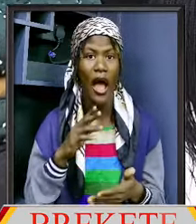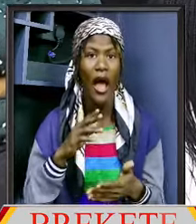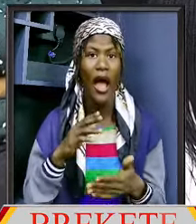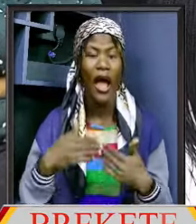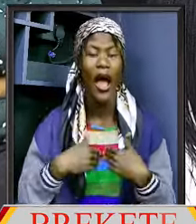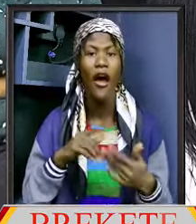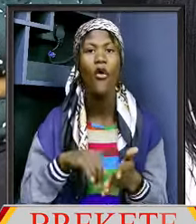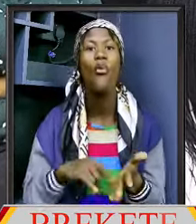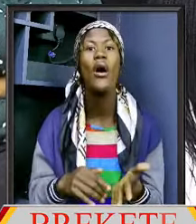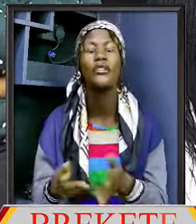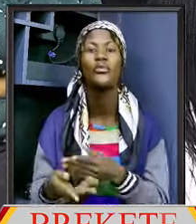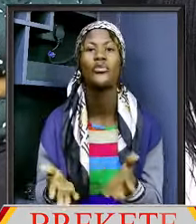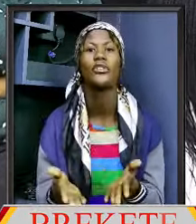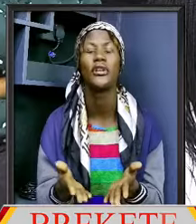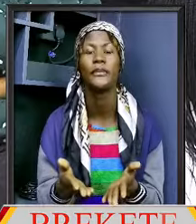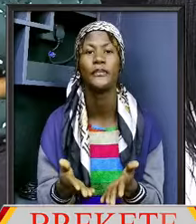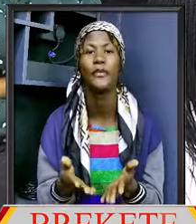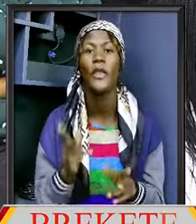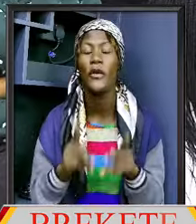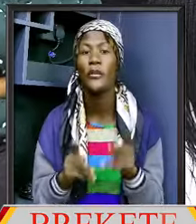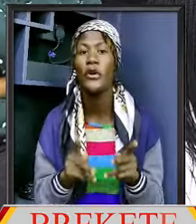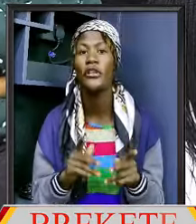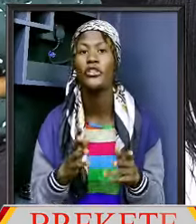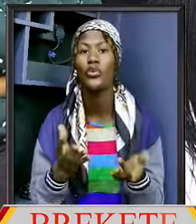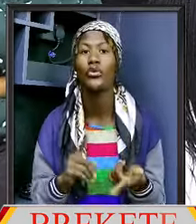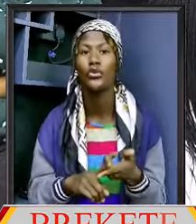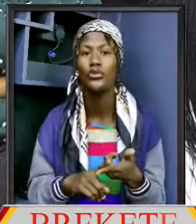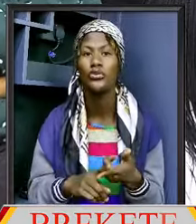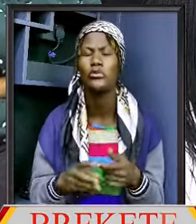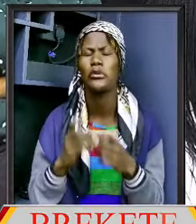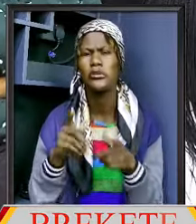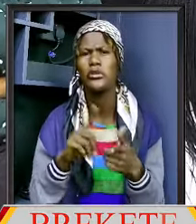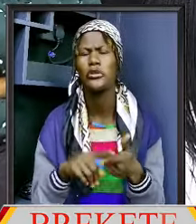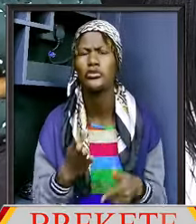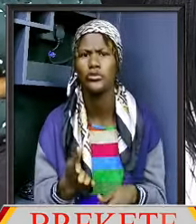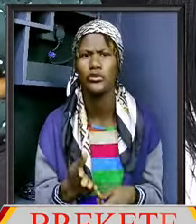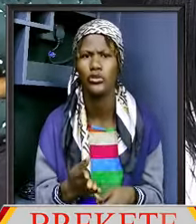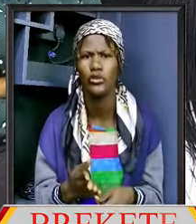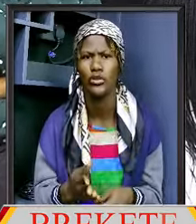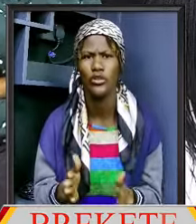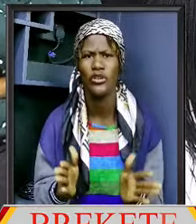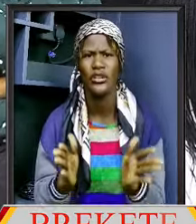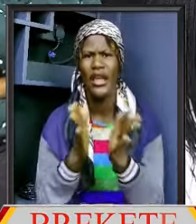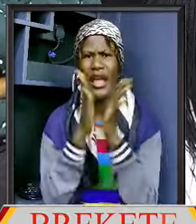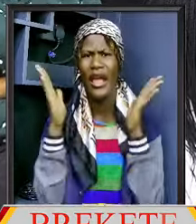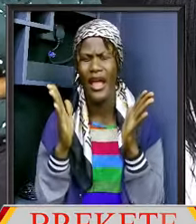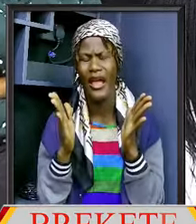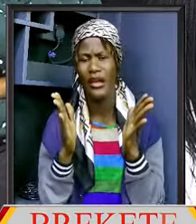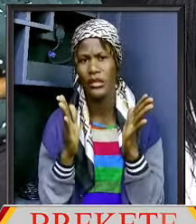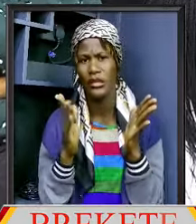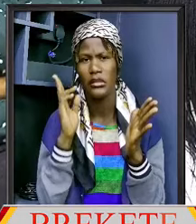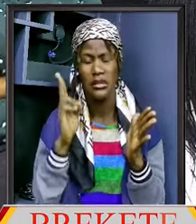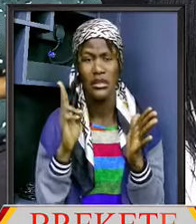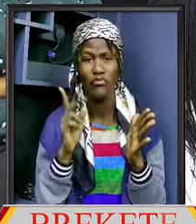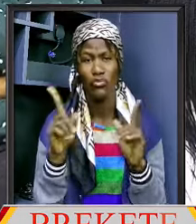place. Now, if person will attend to you, you feel ask and say, you get license to do this your